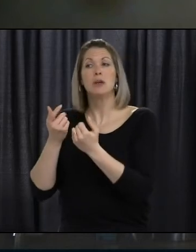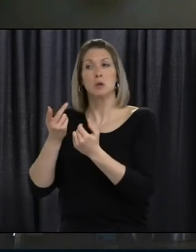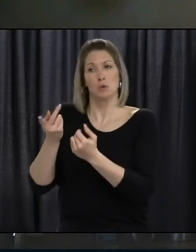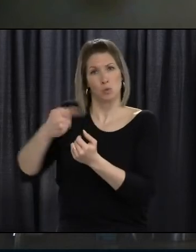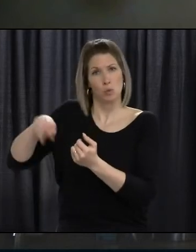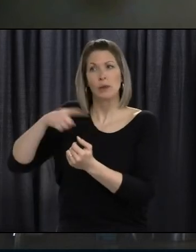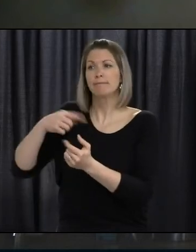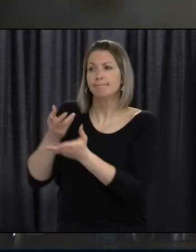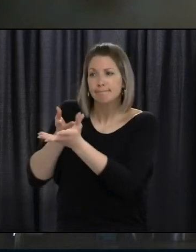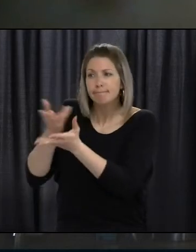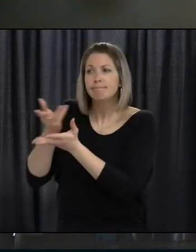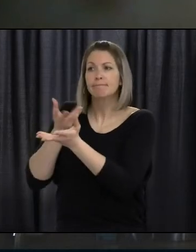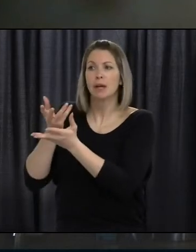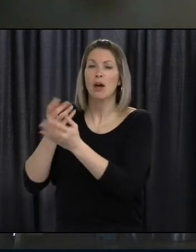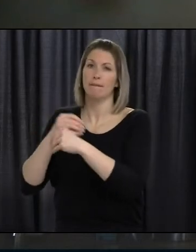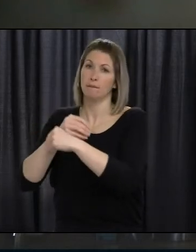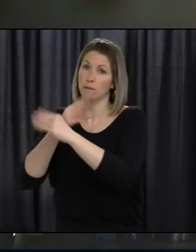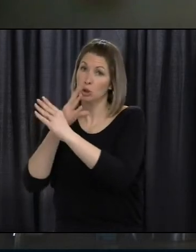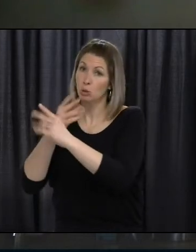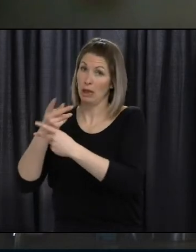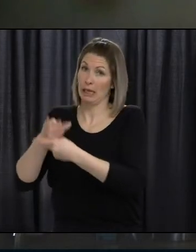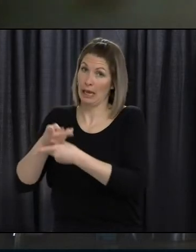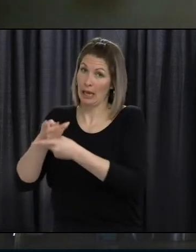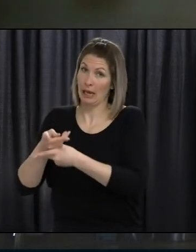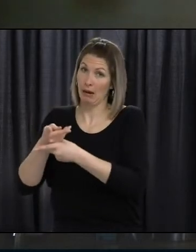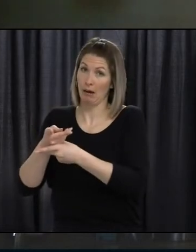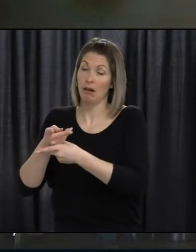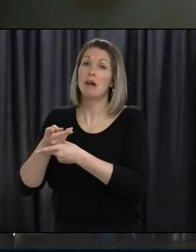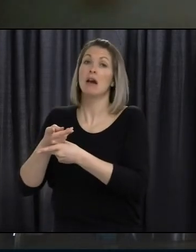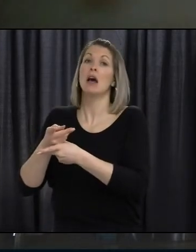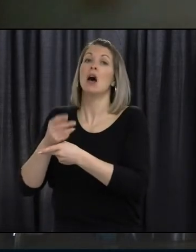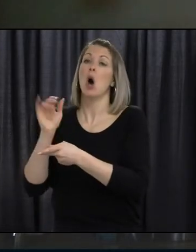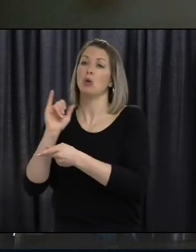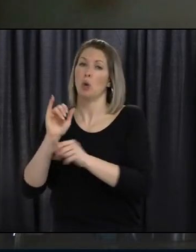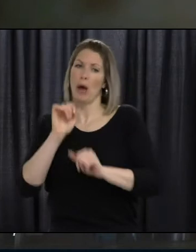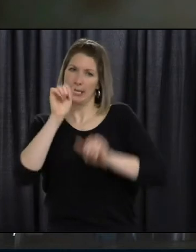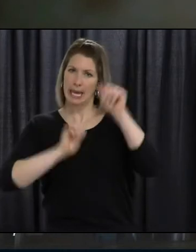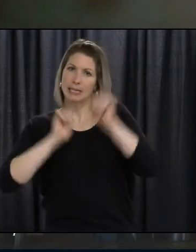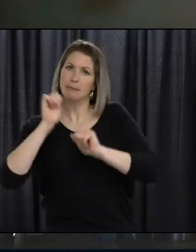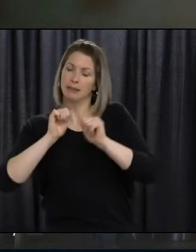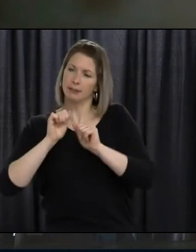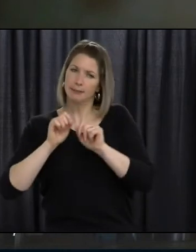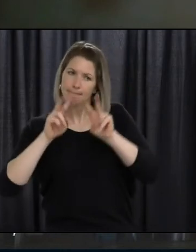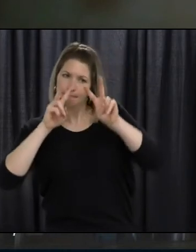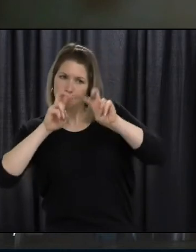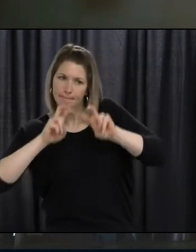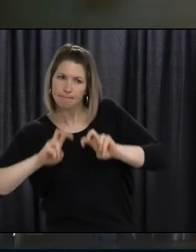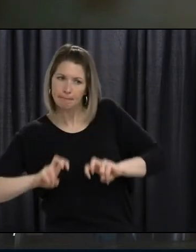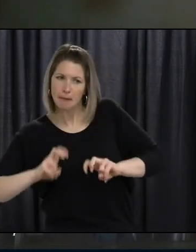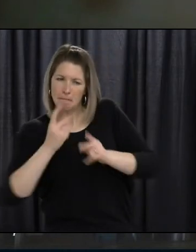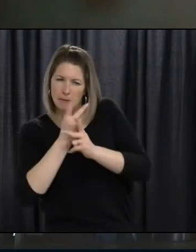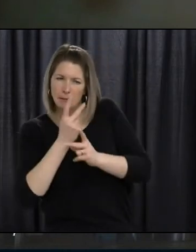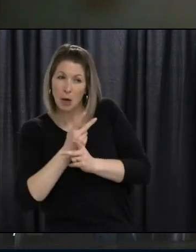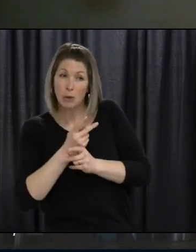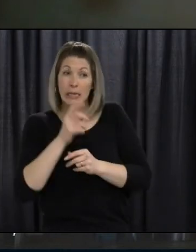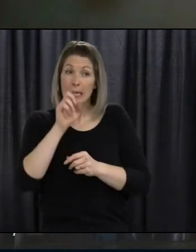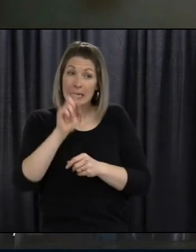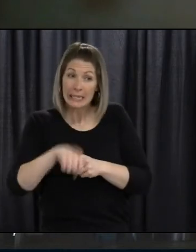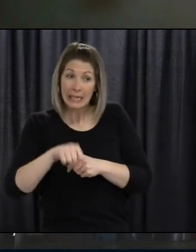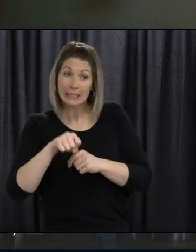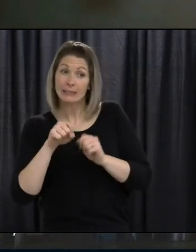assessment, so that people can be seen virtually and assessed for treatment needs.